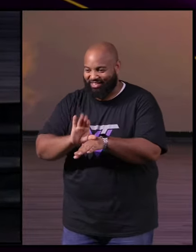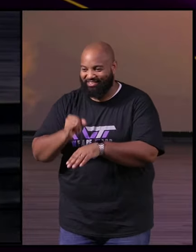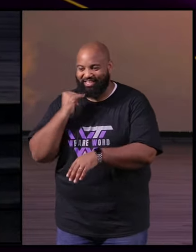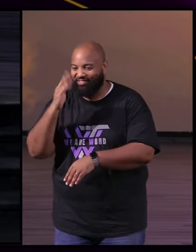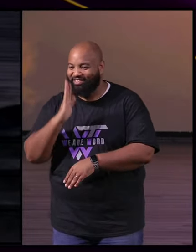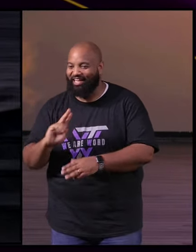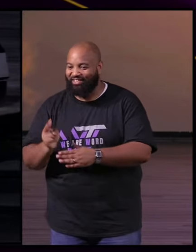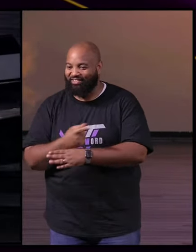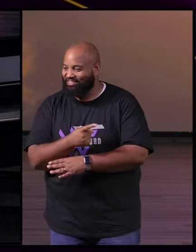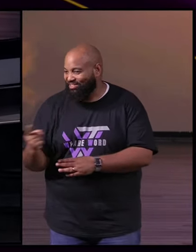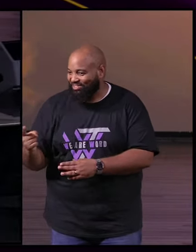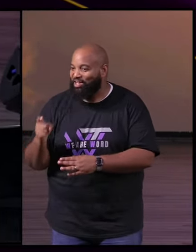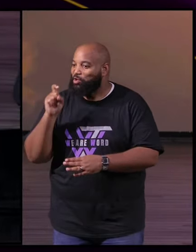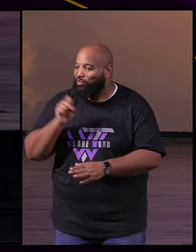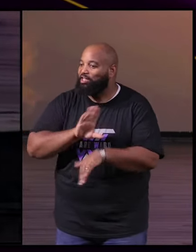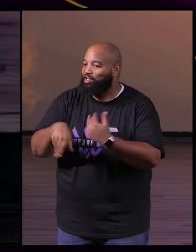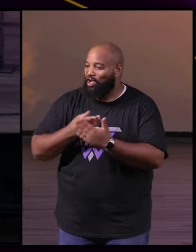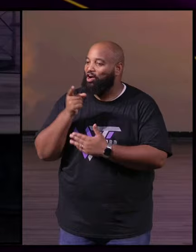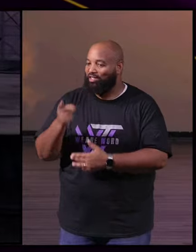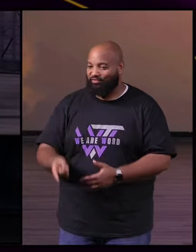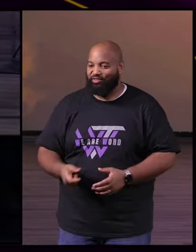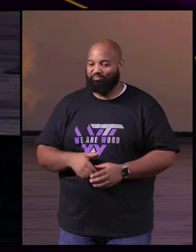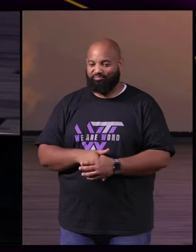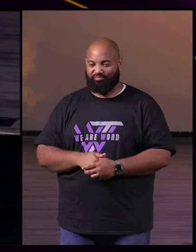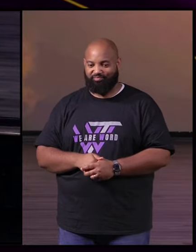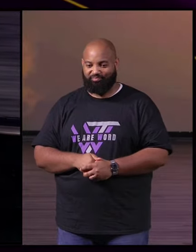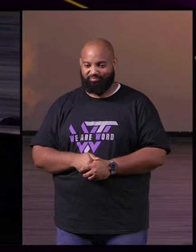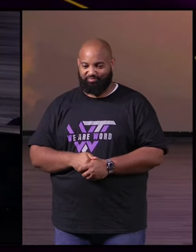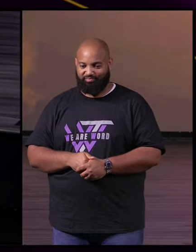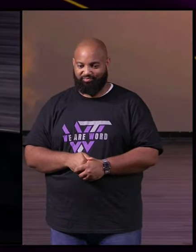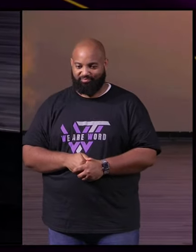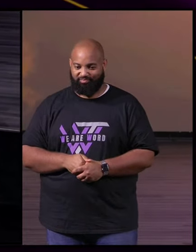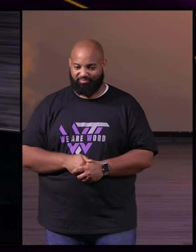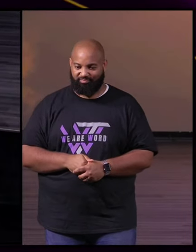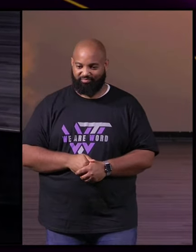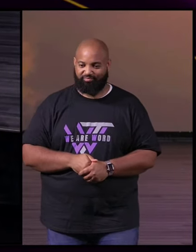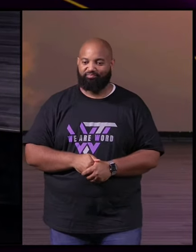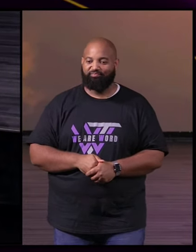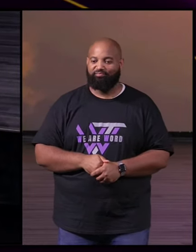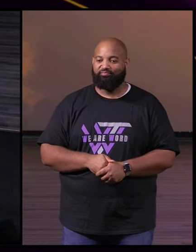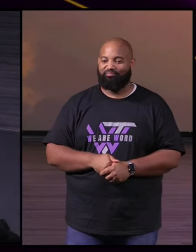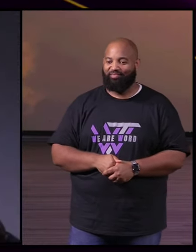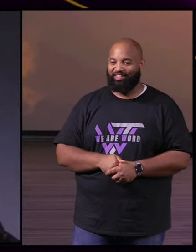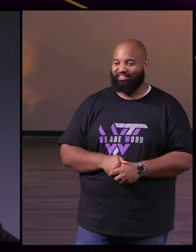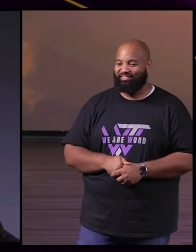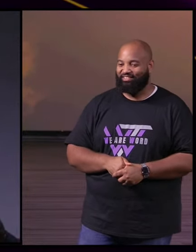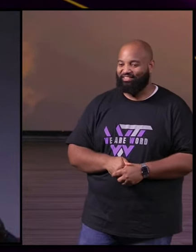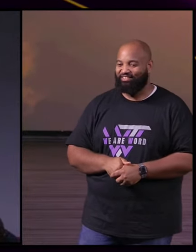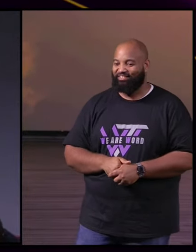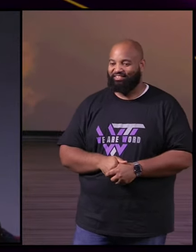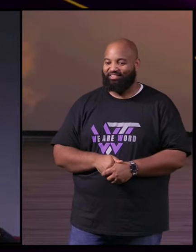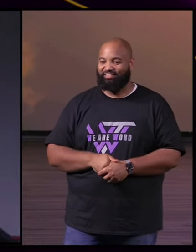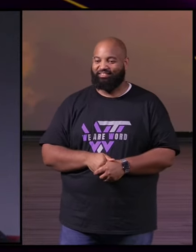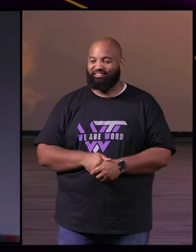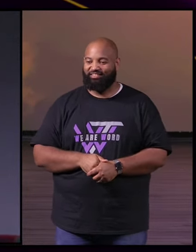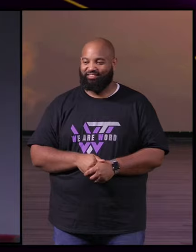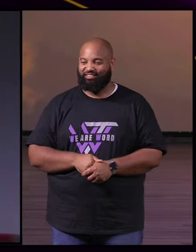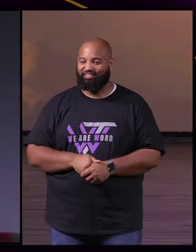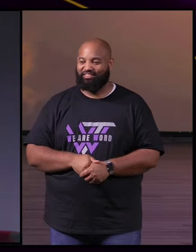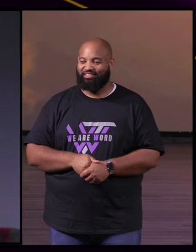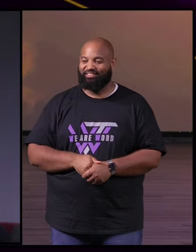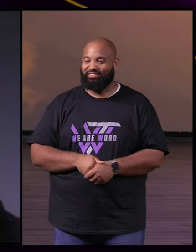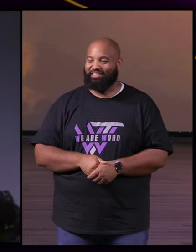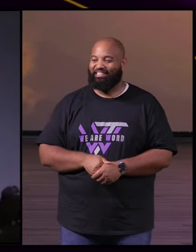not really connected with anything. And today I want to invite you to connect. And here's the last group of people I'm talking